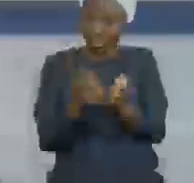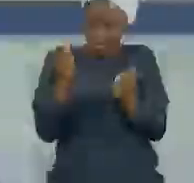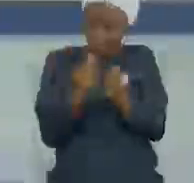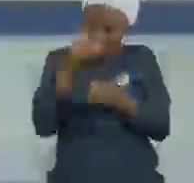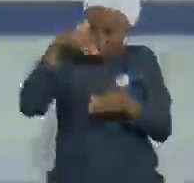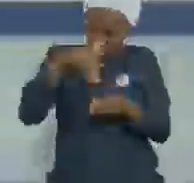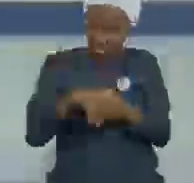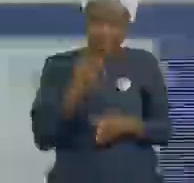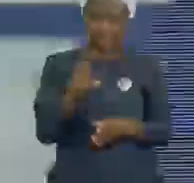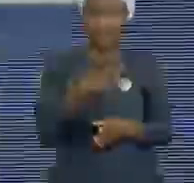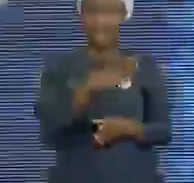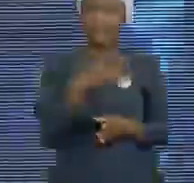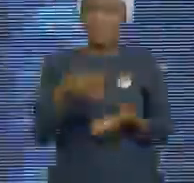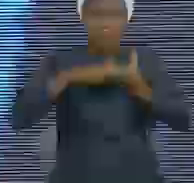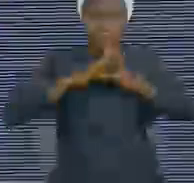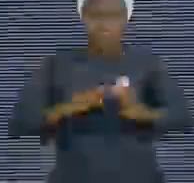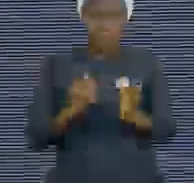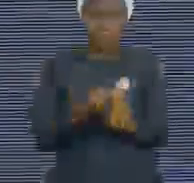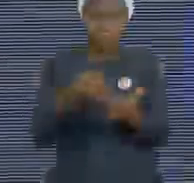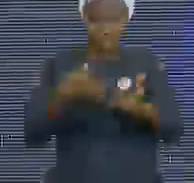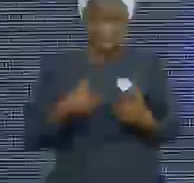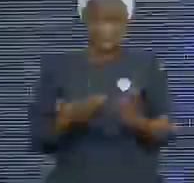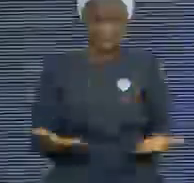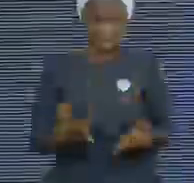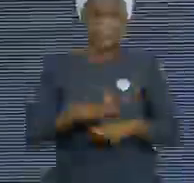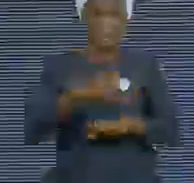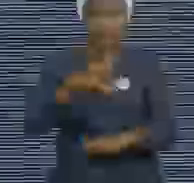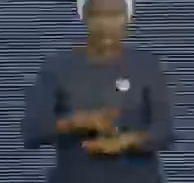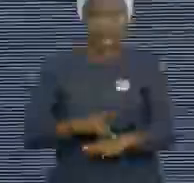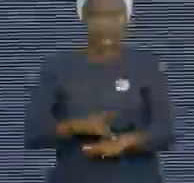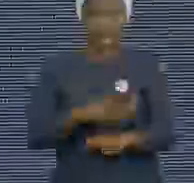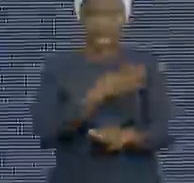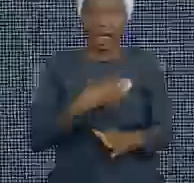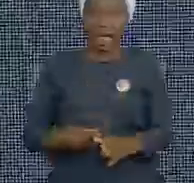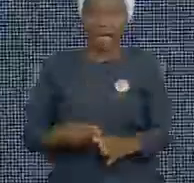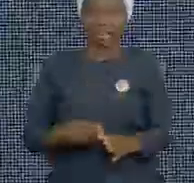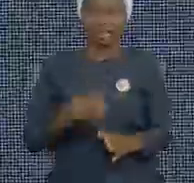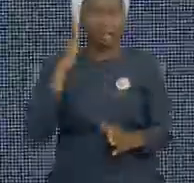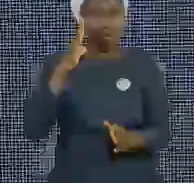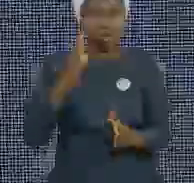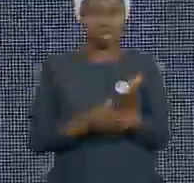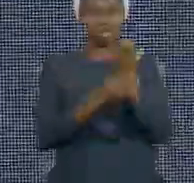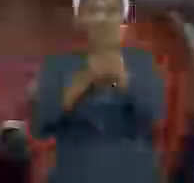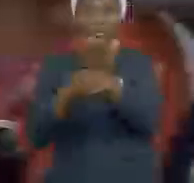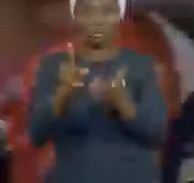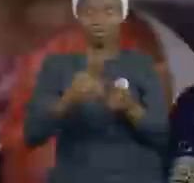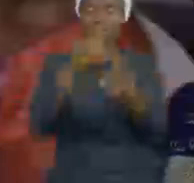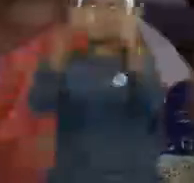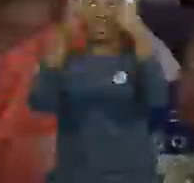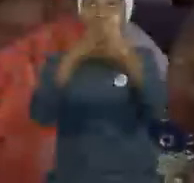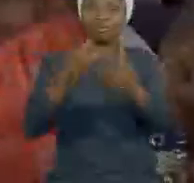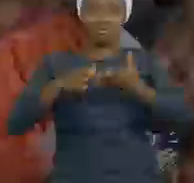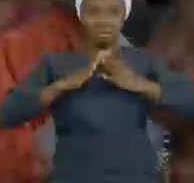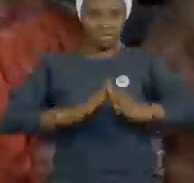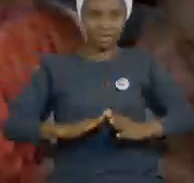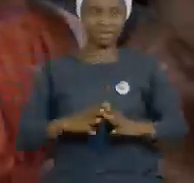The peace that you have here on earth and gets you to heaven, the heaven of peace.